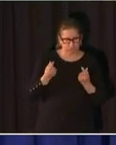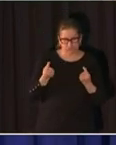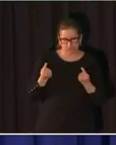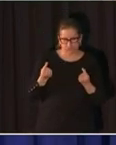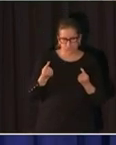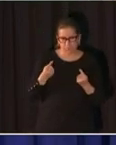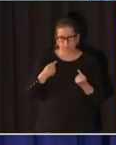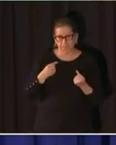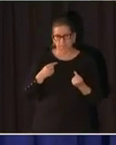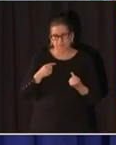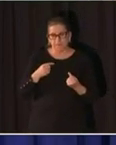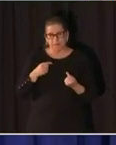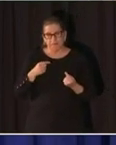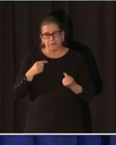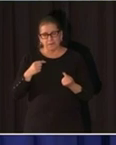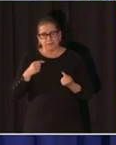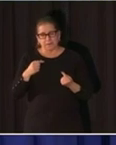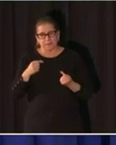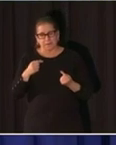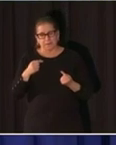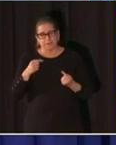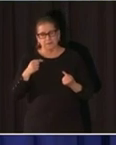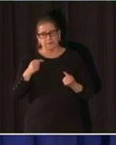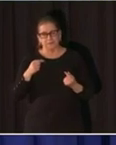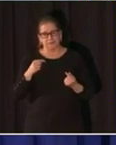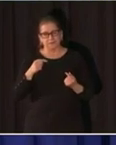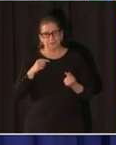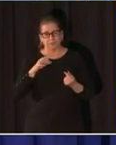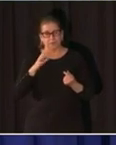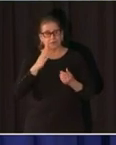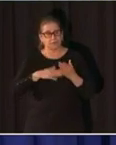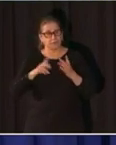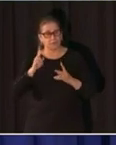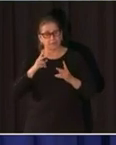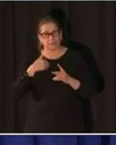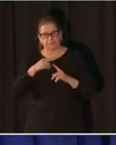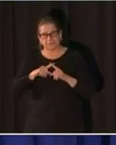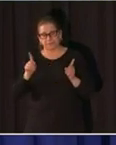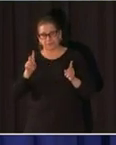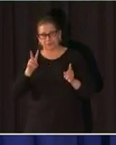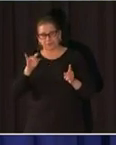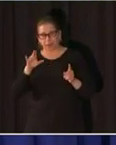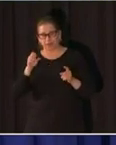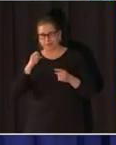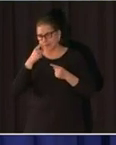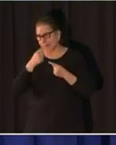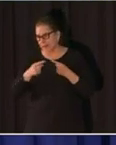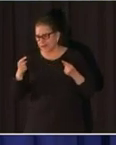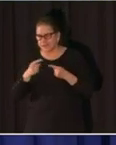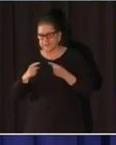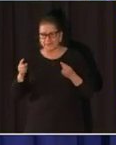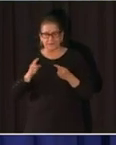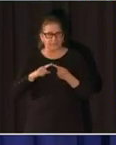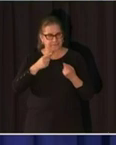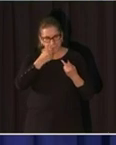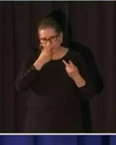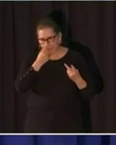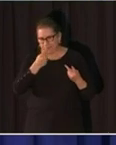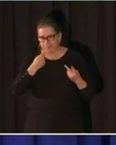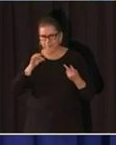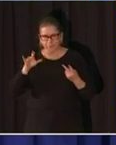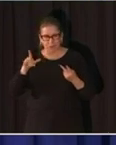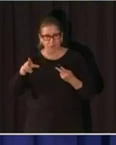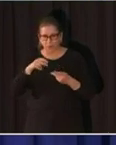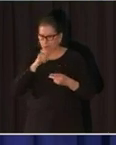viral reason for their signs or symptoms or allergies, whatever it might be. Again, it's not the role